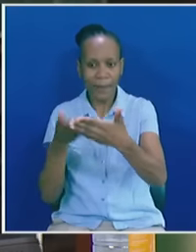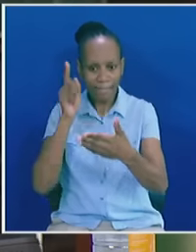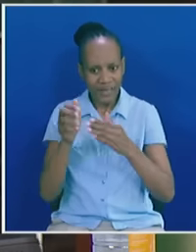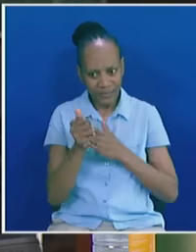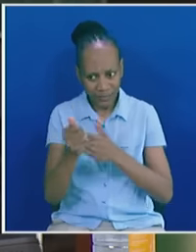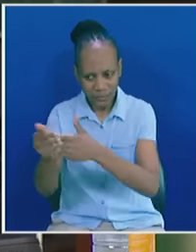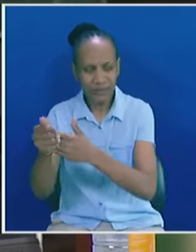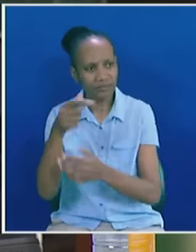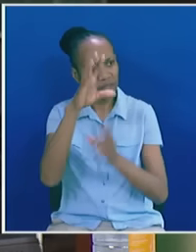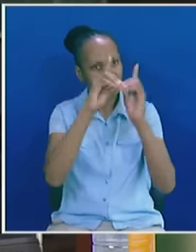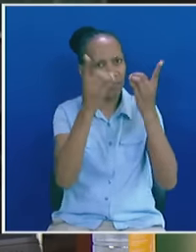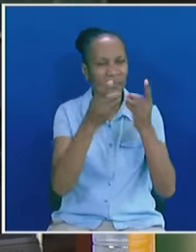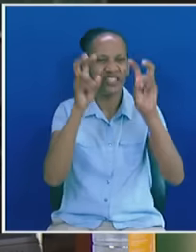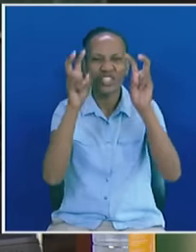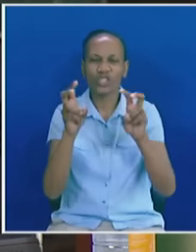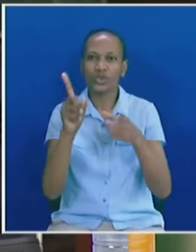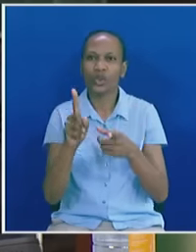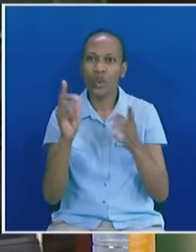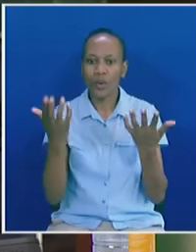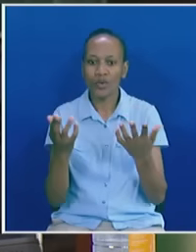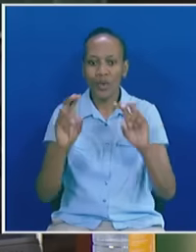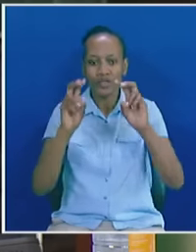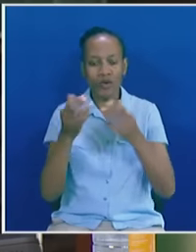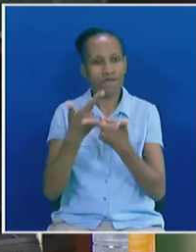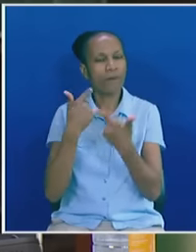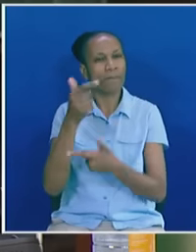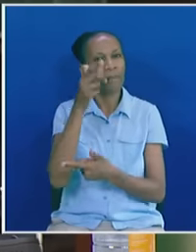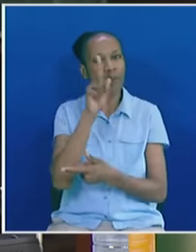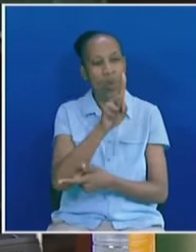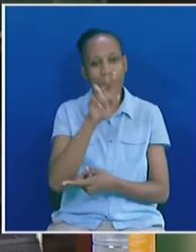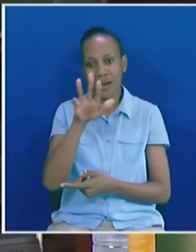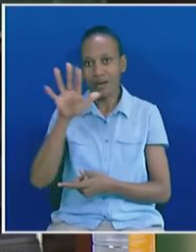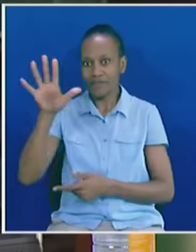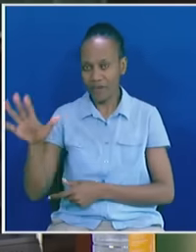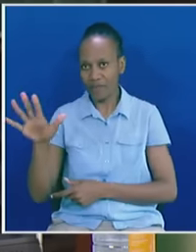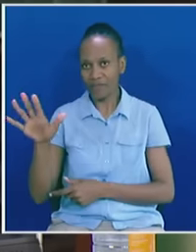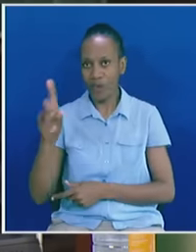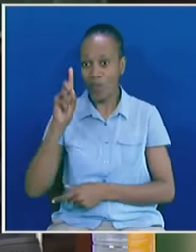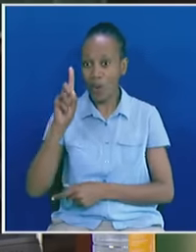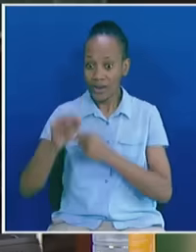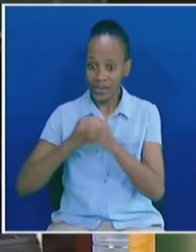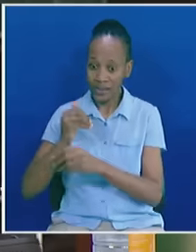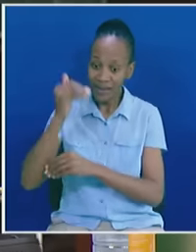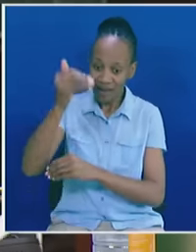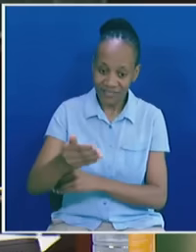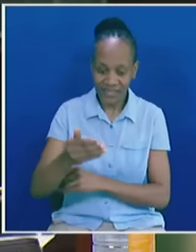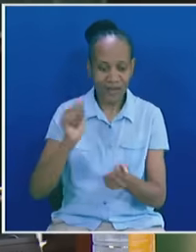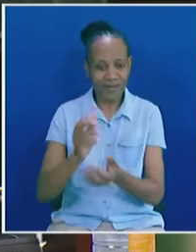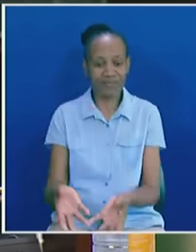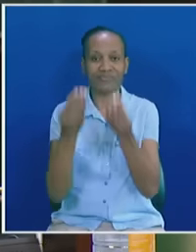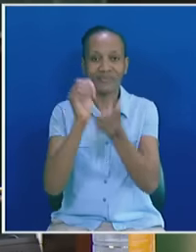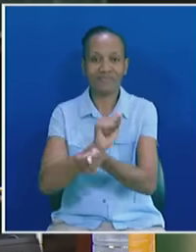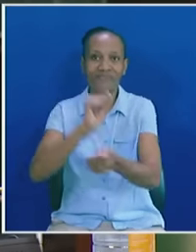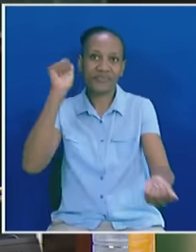department in matter relating to the intelligence, dates back to 1995, 1 year of the advent of democracy, whilst